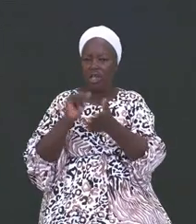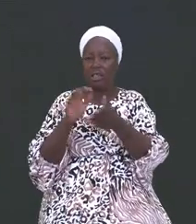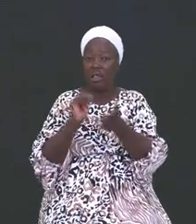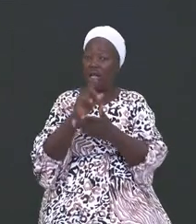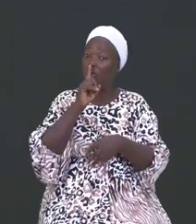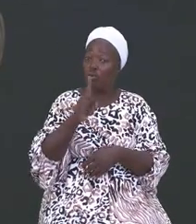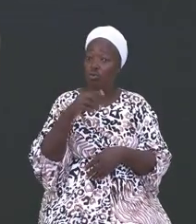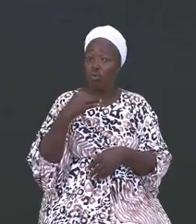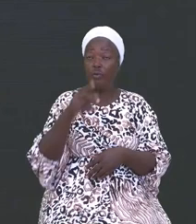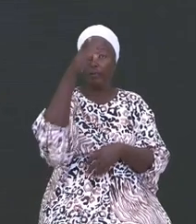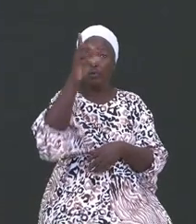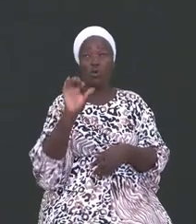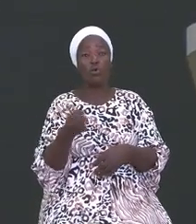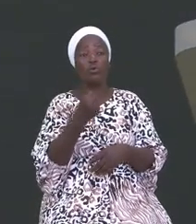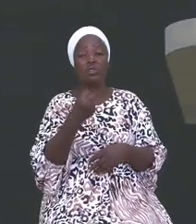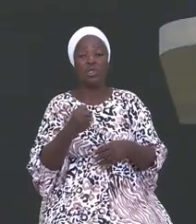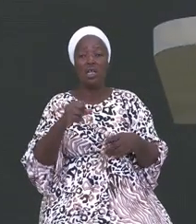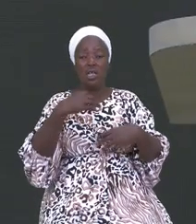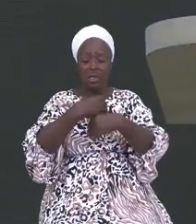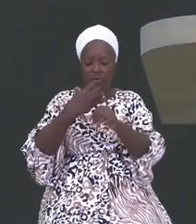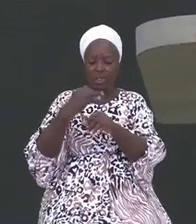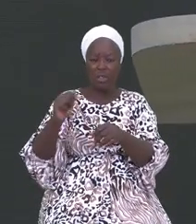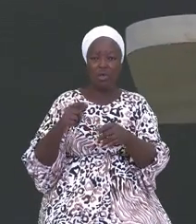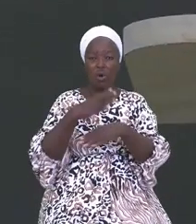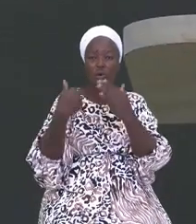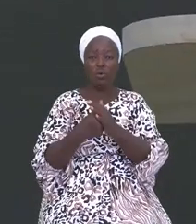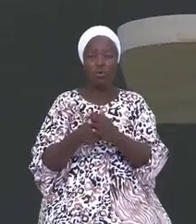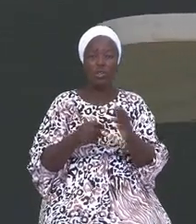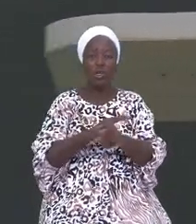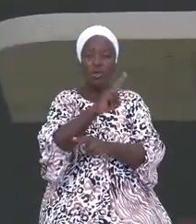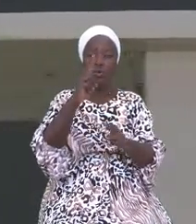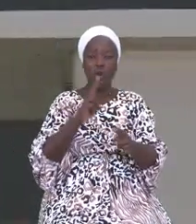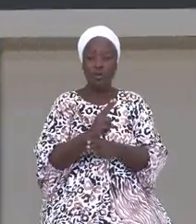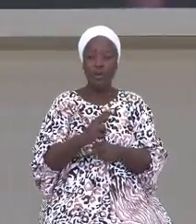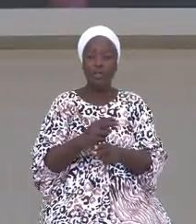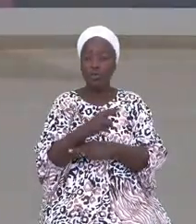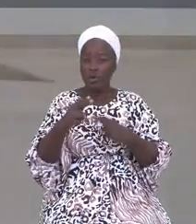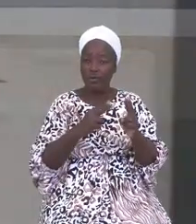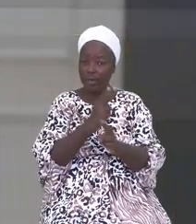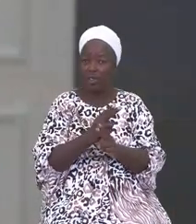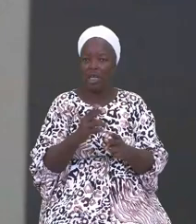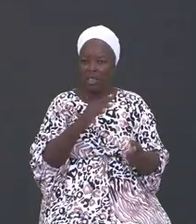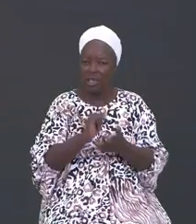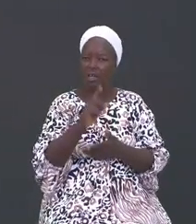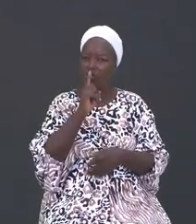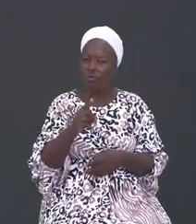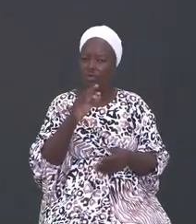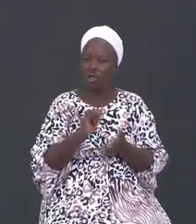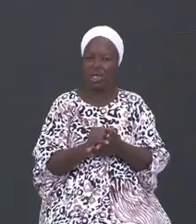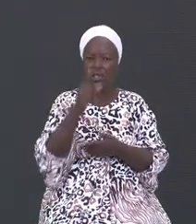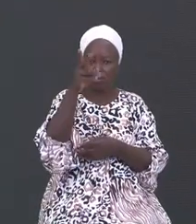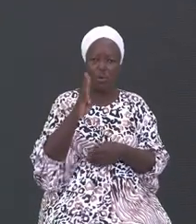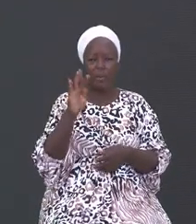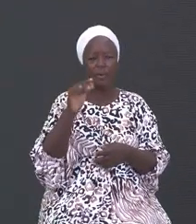of God's creating the whole universe, not only our world, that fact that God, by his great